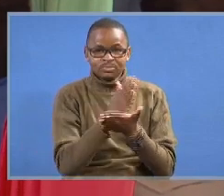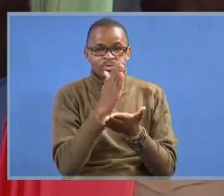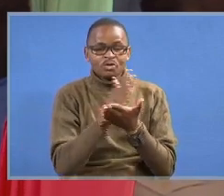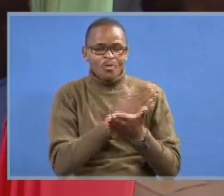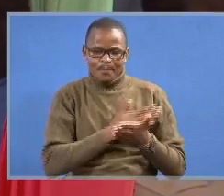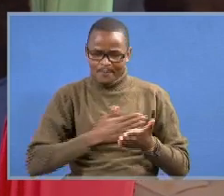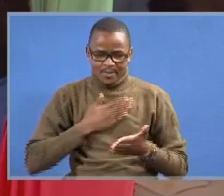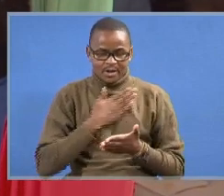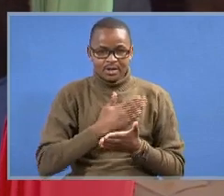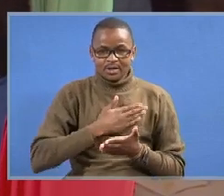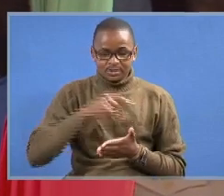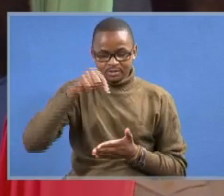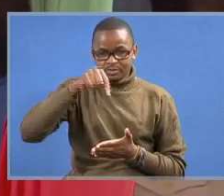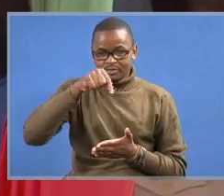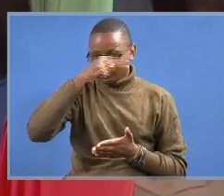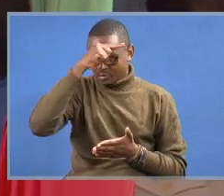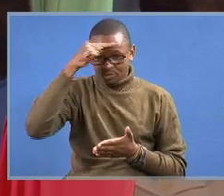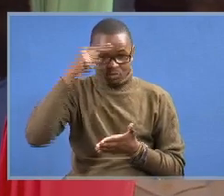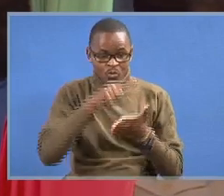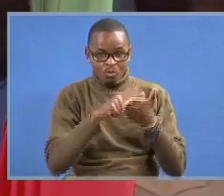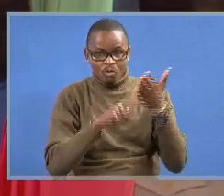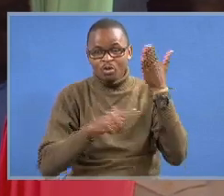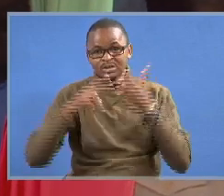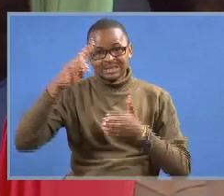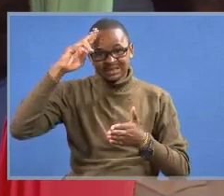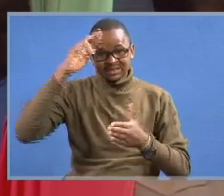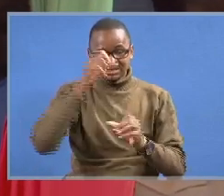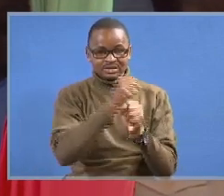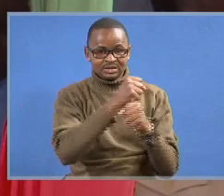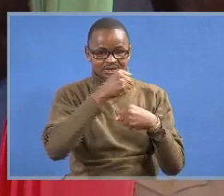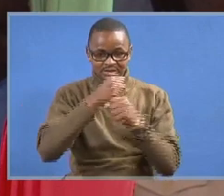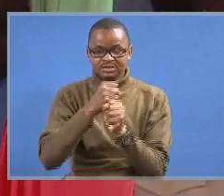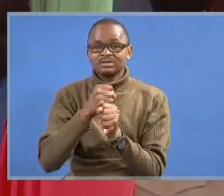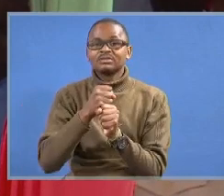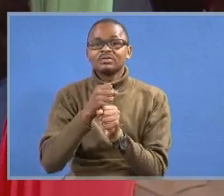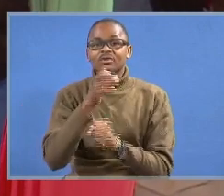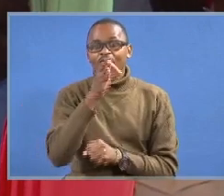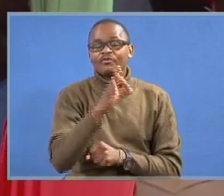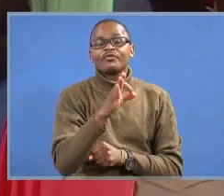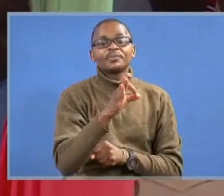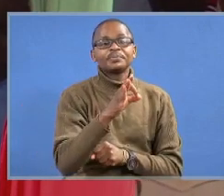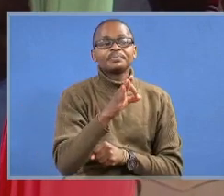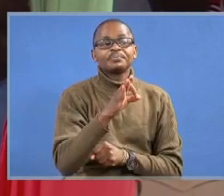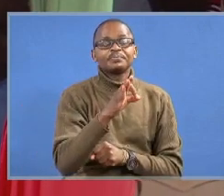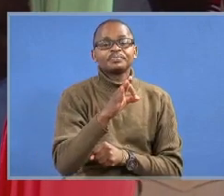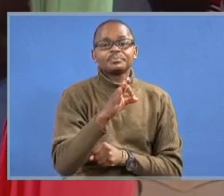today, because what the scouts does in terms of